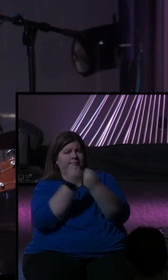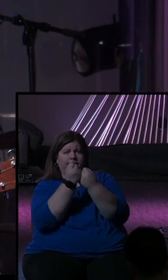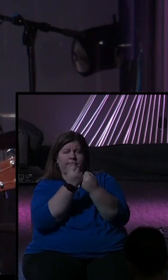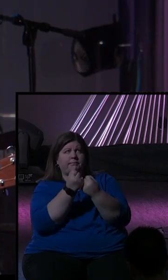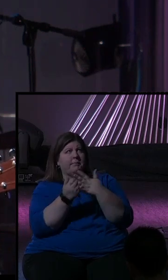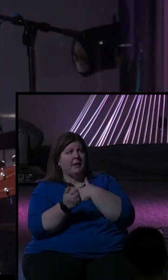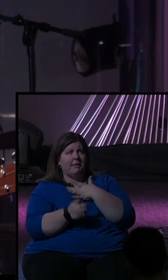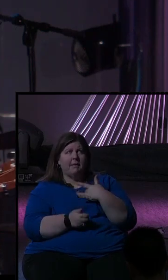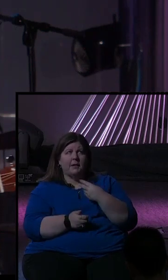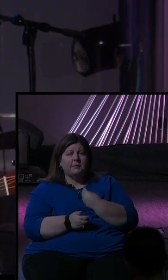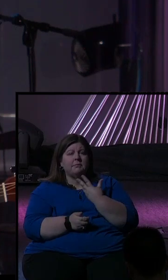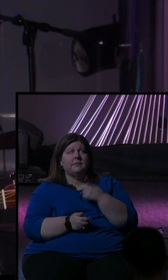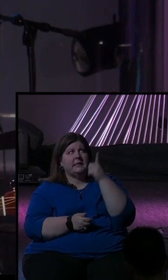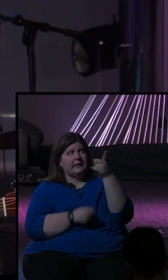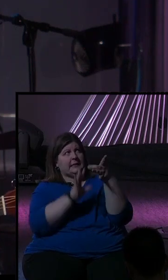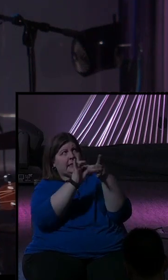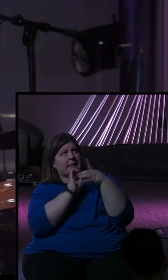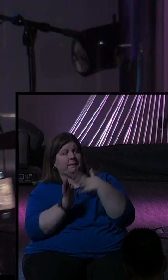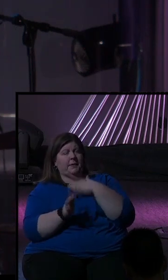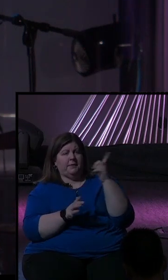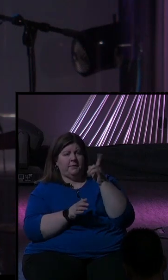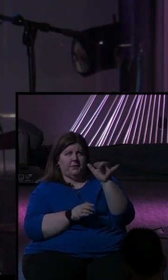heart. He is mine forever."